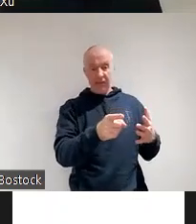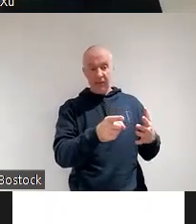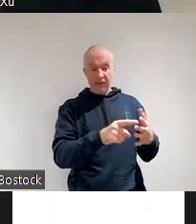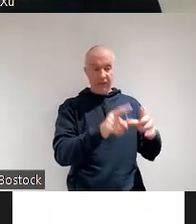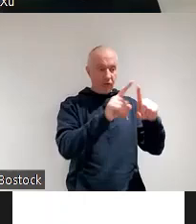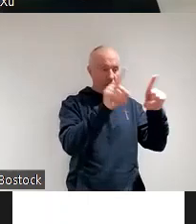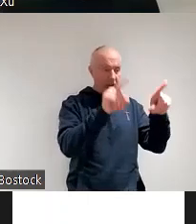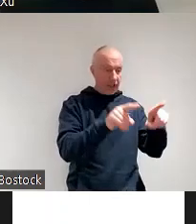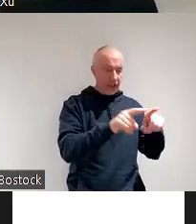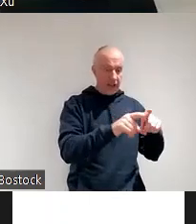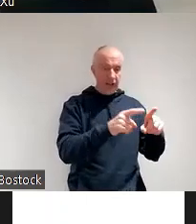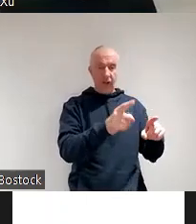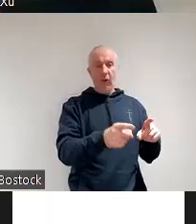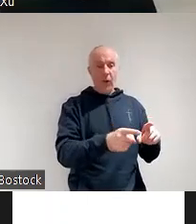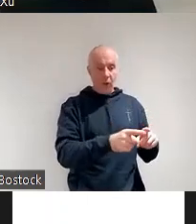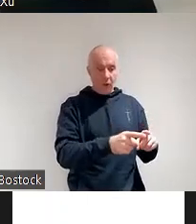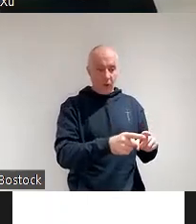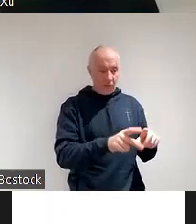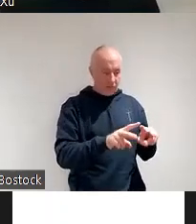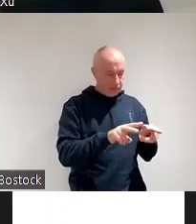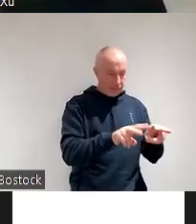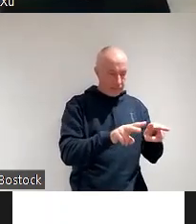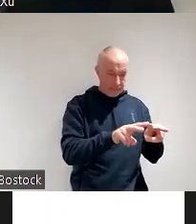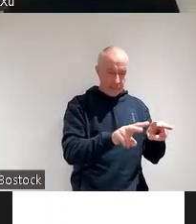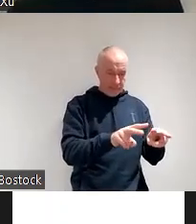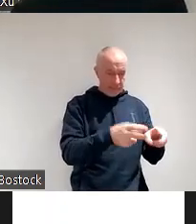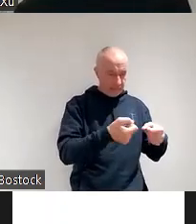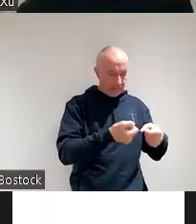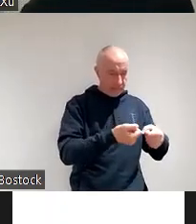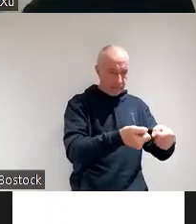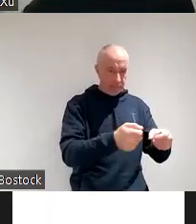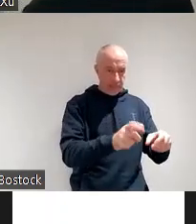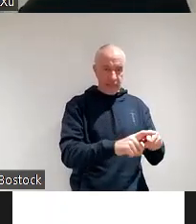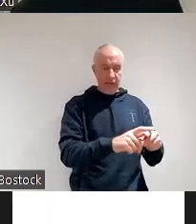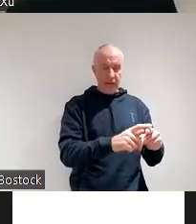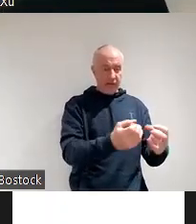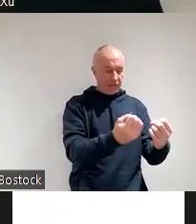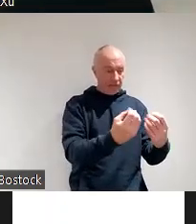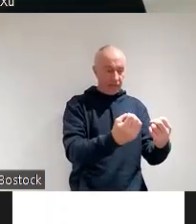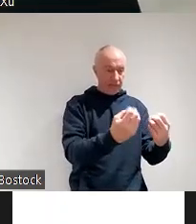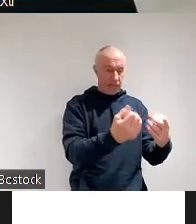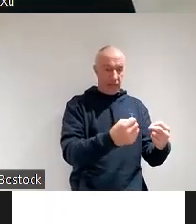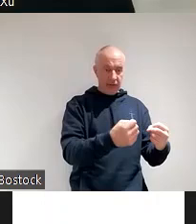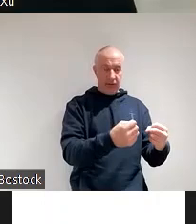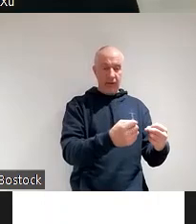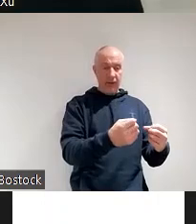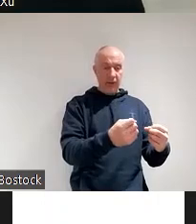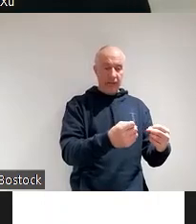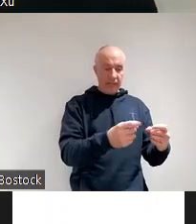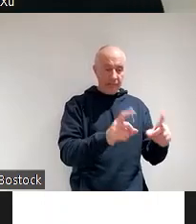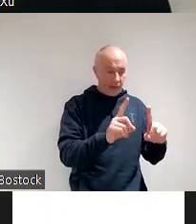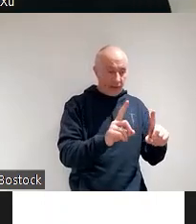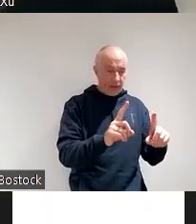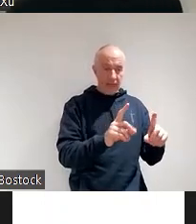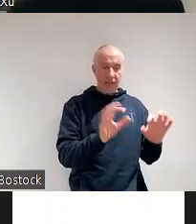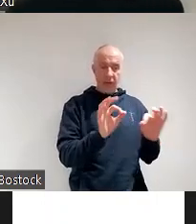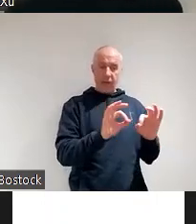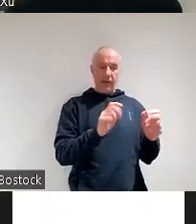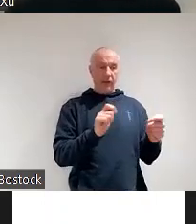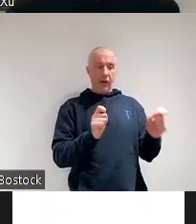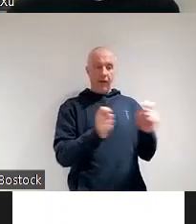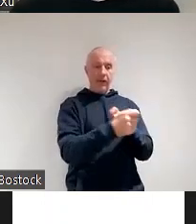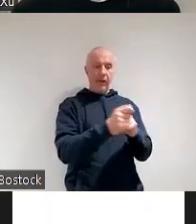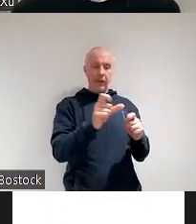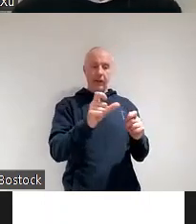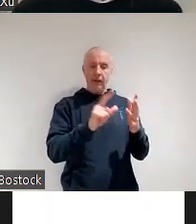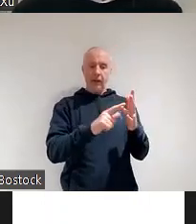screen. They have a bunch of contactors there as well. They have the breakers in it, maybe. They have meters in it, but they don't have converters. But